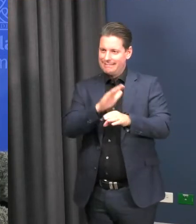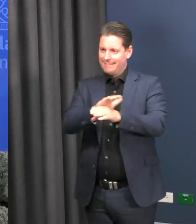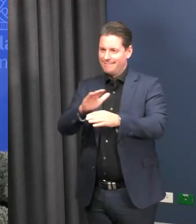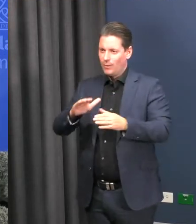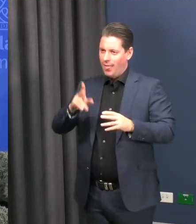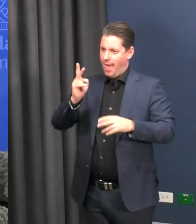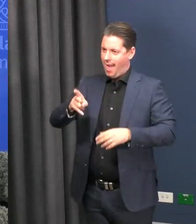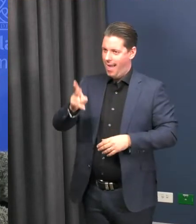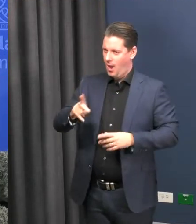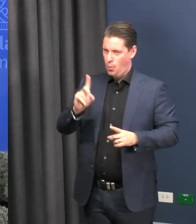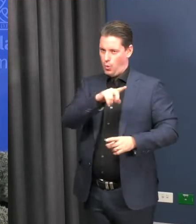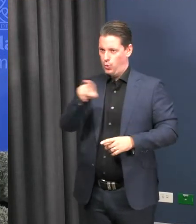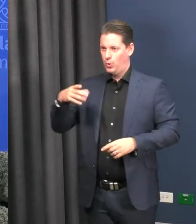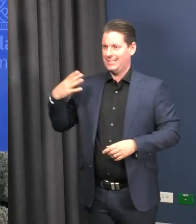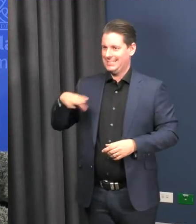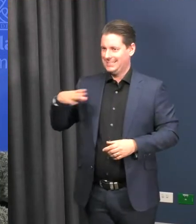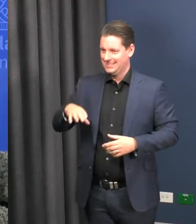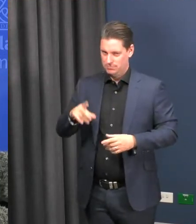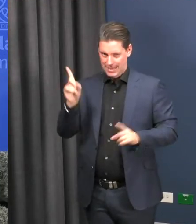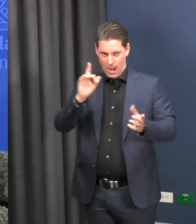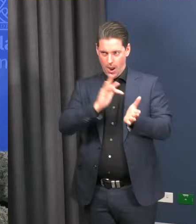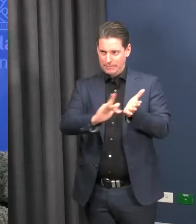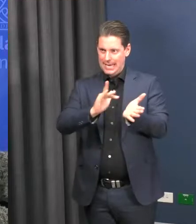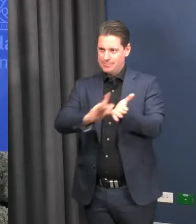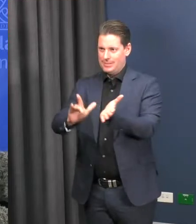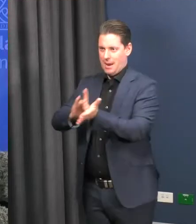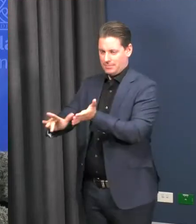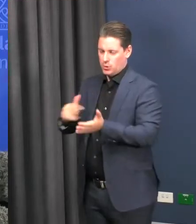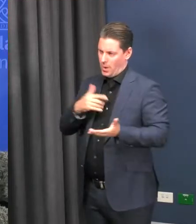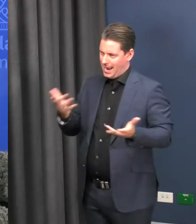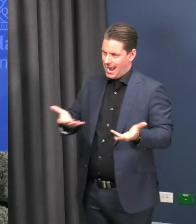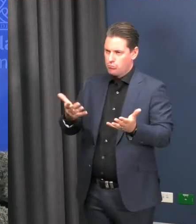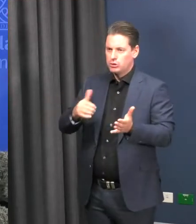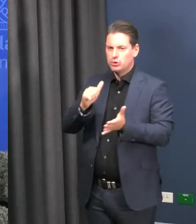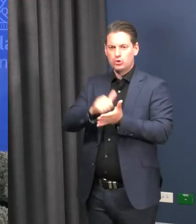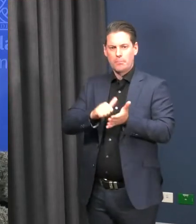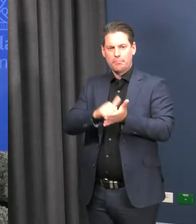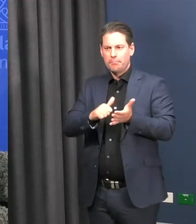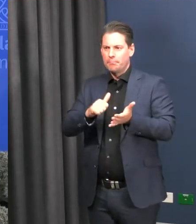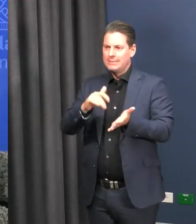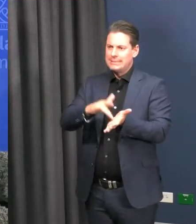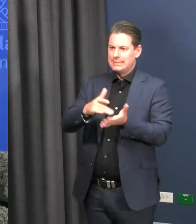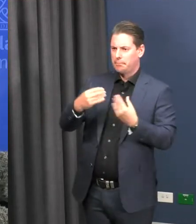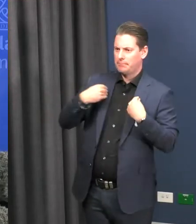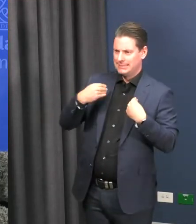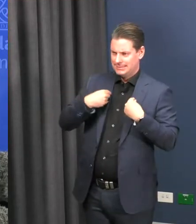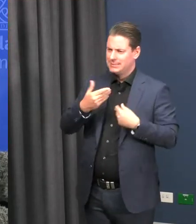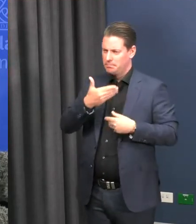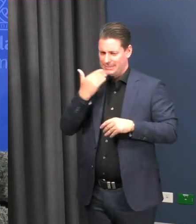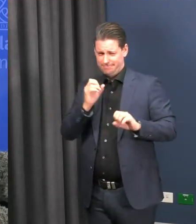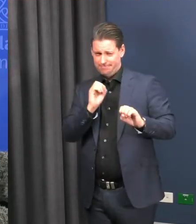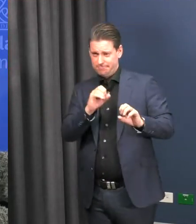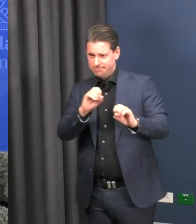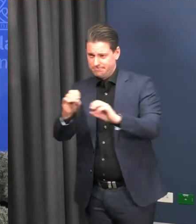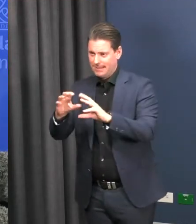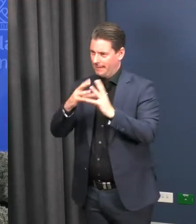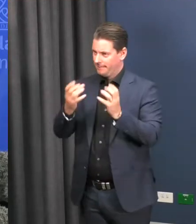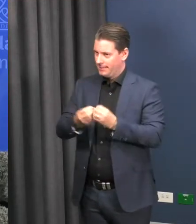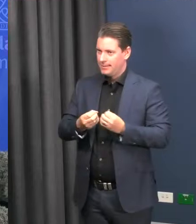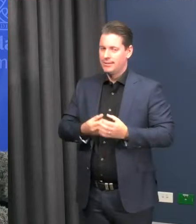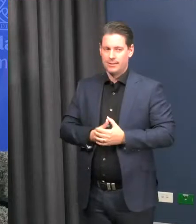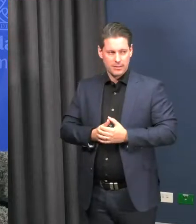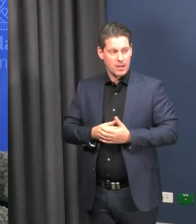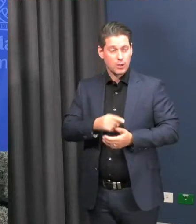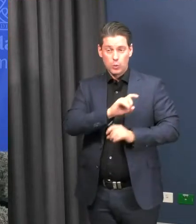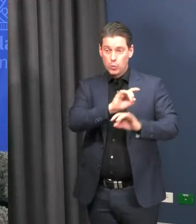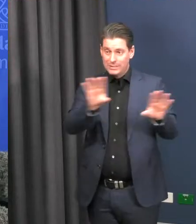And we urge them to do everything they can, and we urge residents to play your role as well in making sure that you go